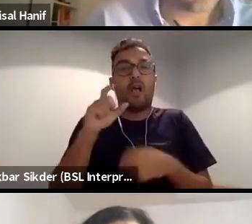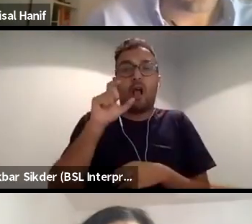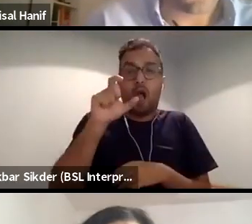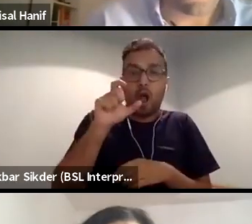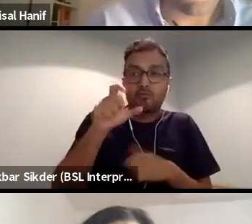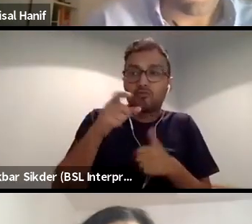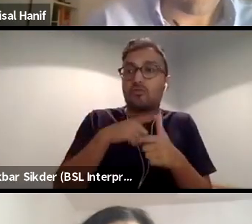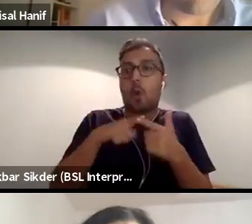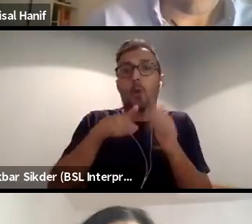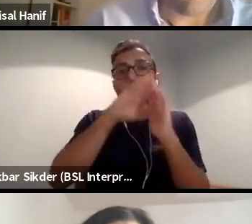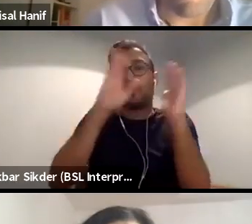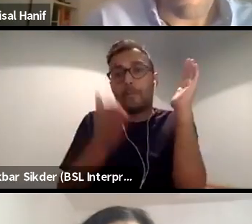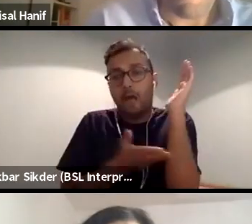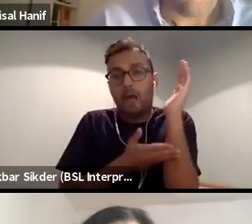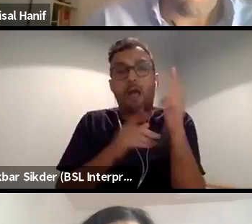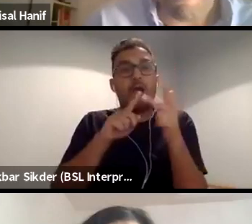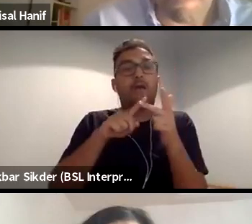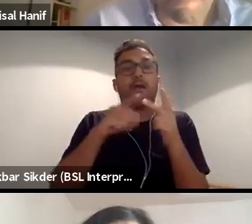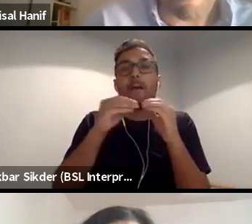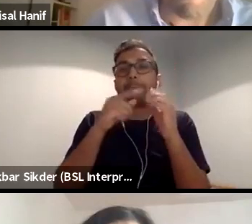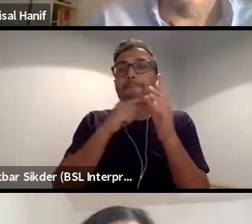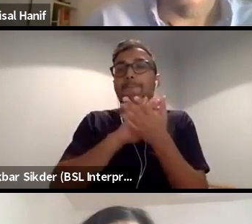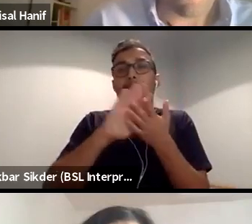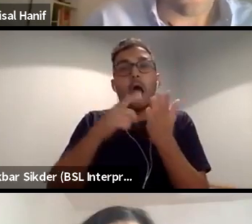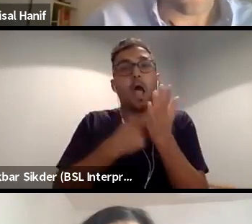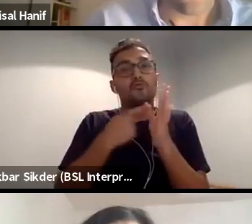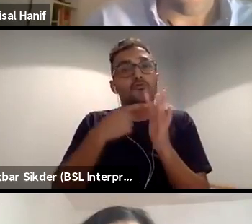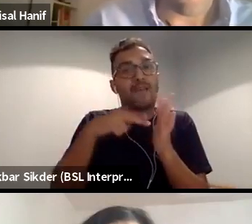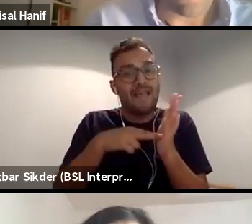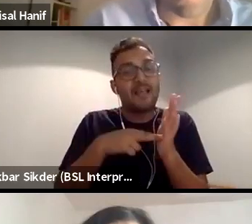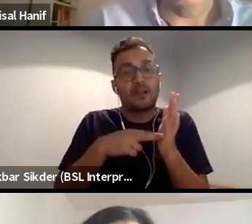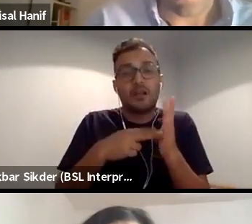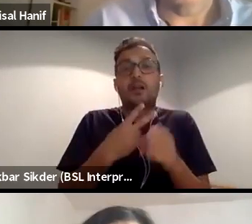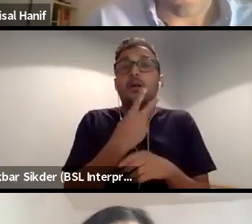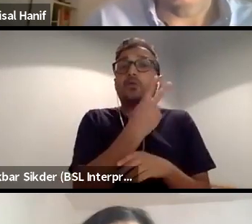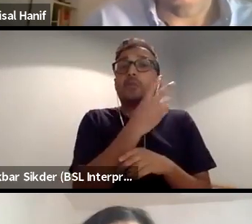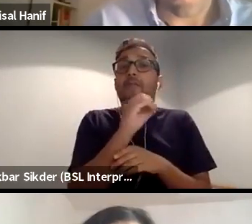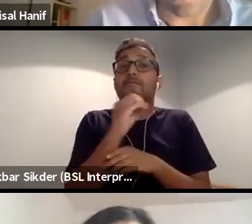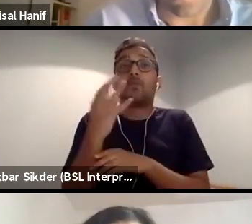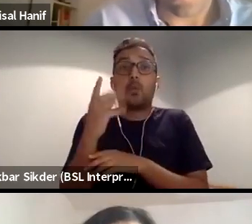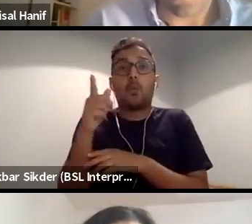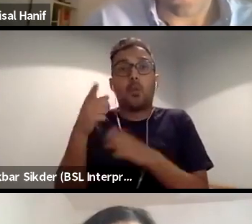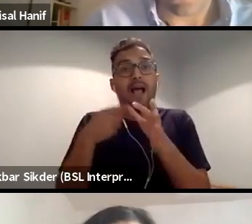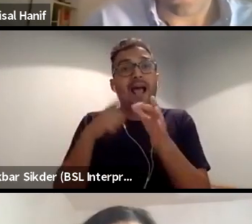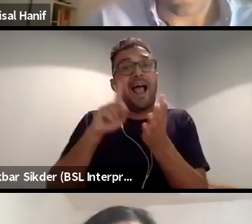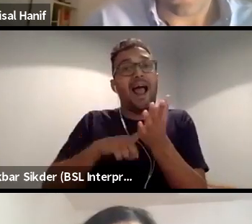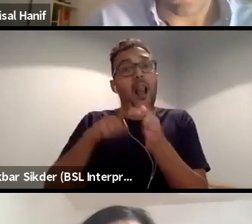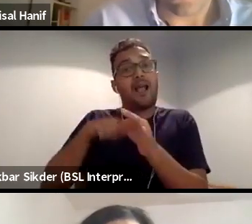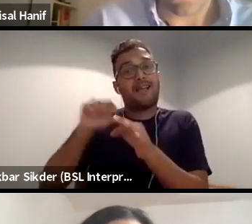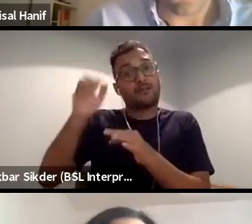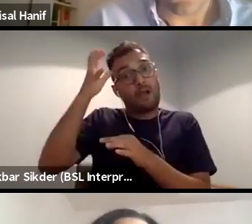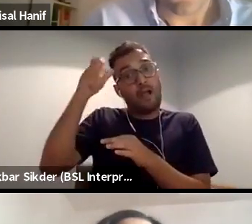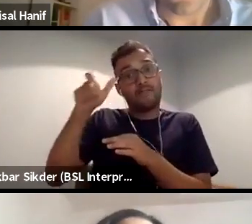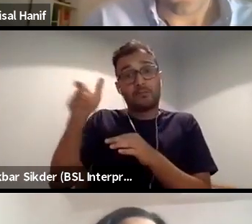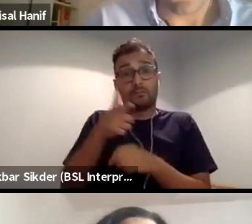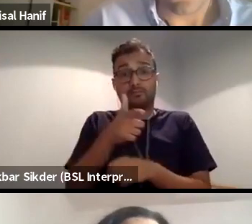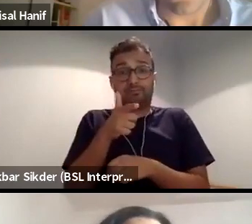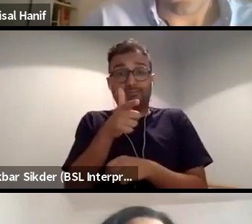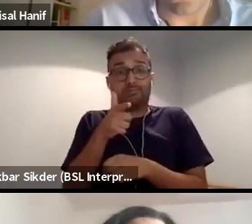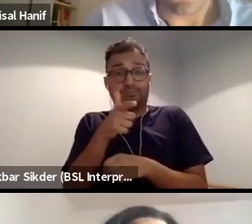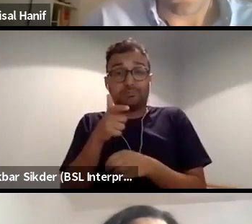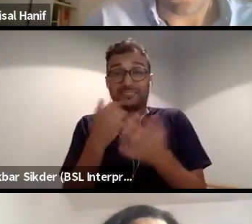In 2004, he was sadly shot 6 times by Al-Qaeda gunmen while reporting from Saudi